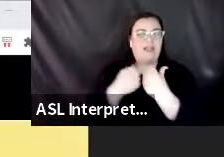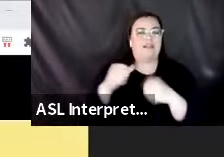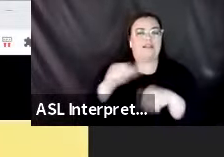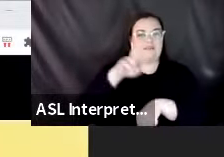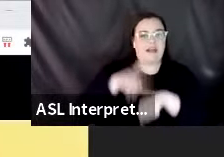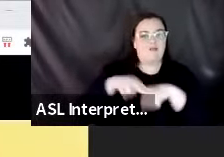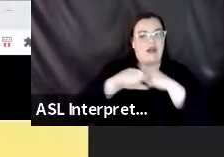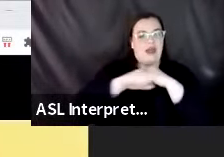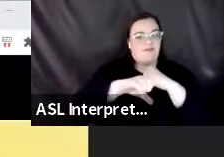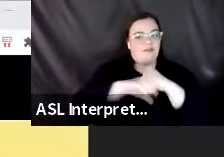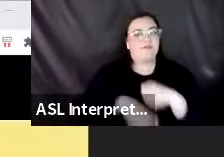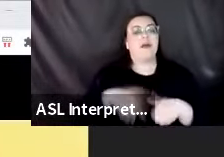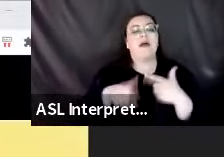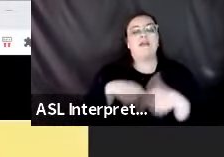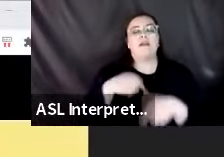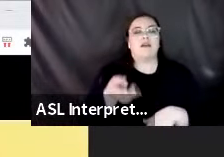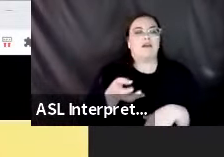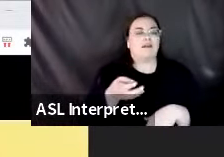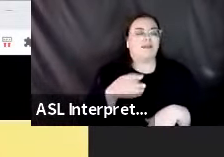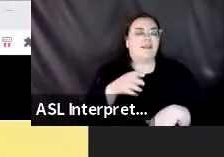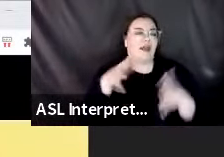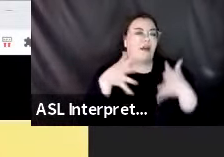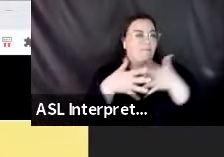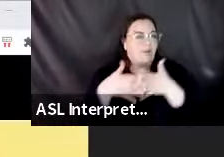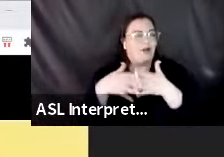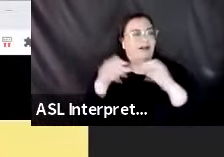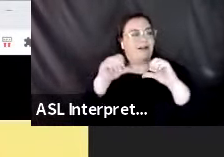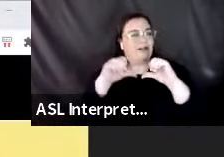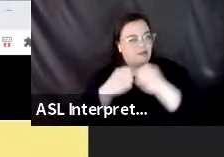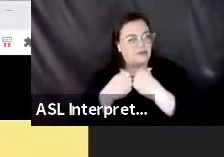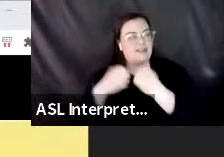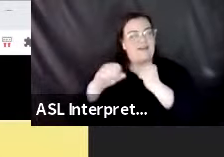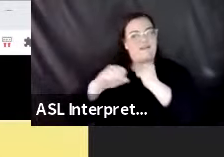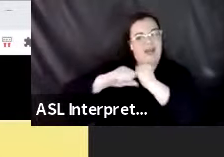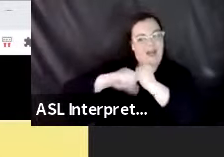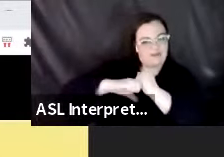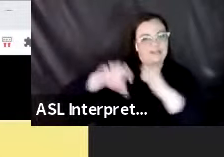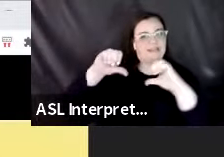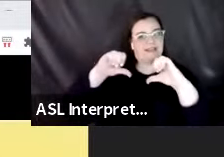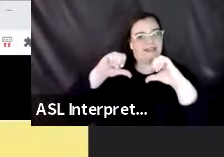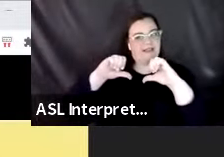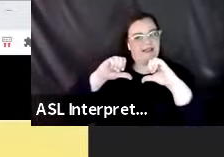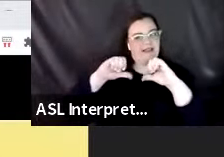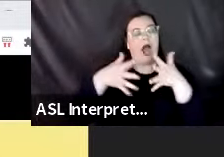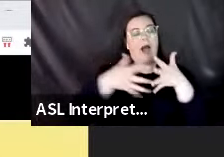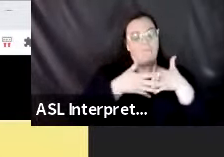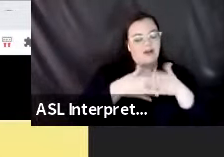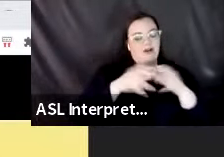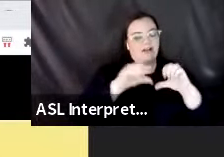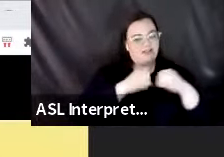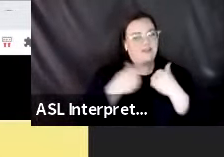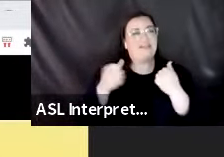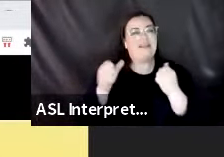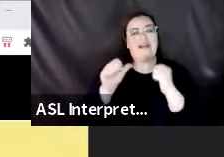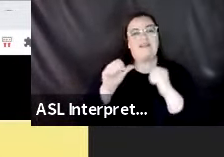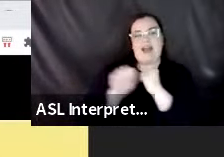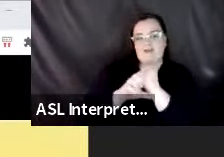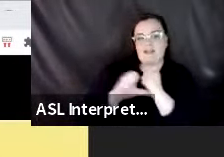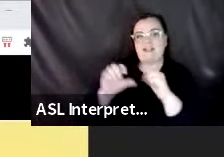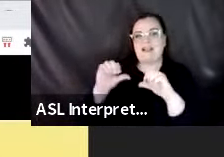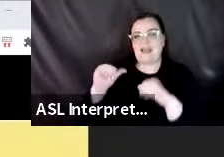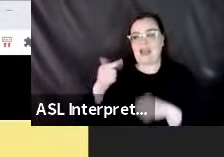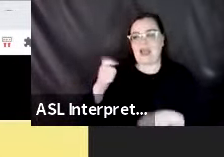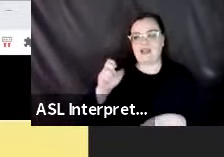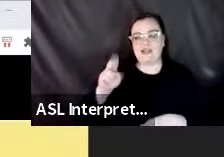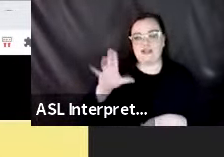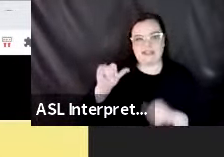American Association of Advertising Agencies. Those members authorize the JPC to negotiate on their behalf.